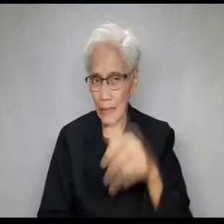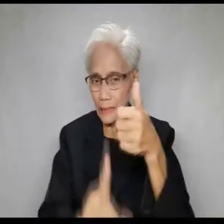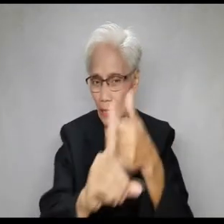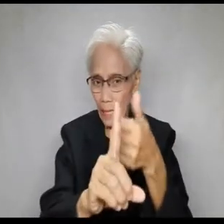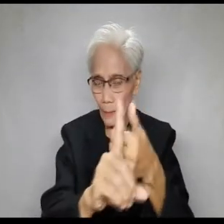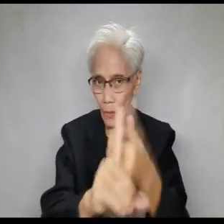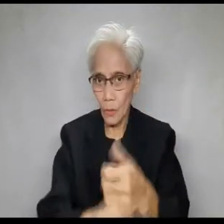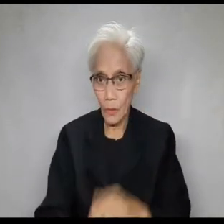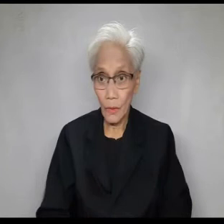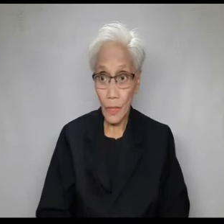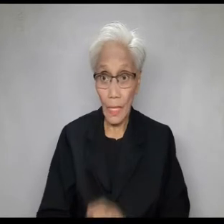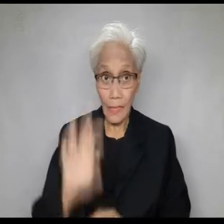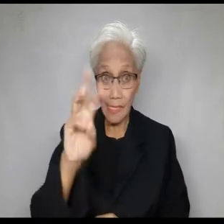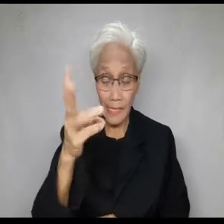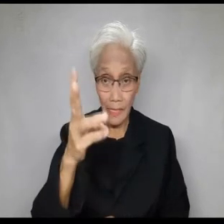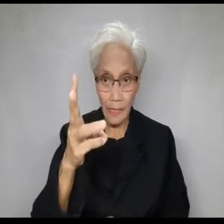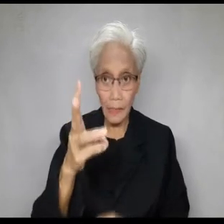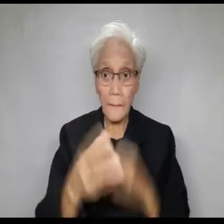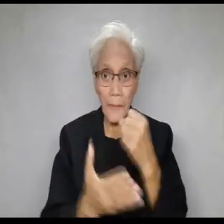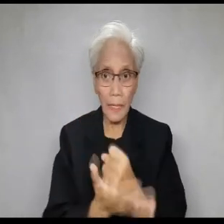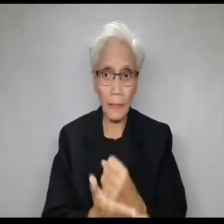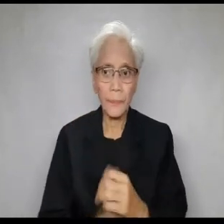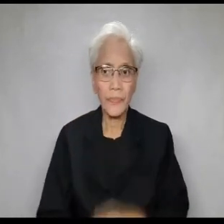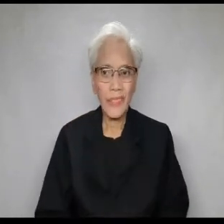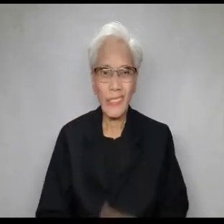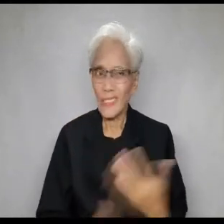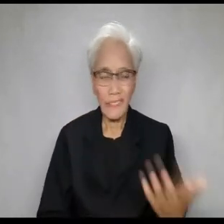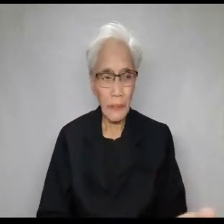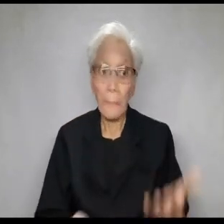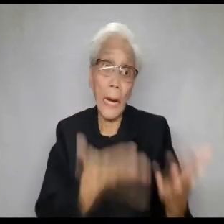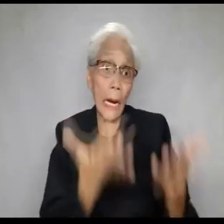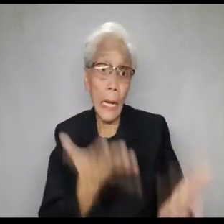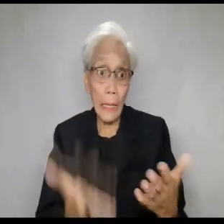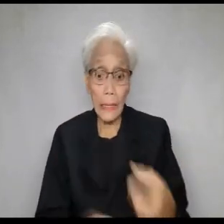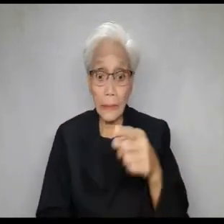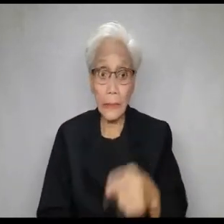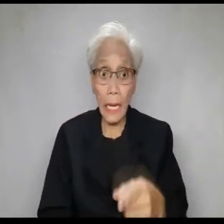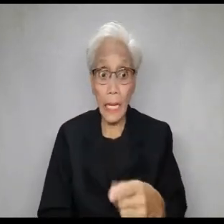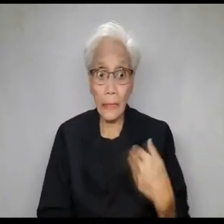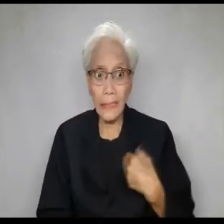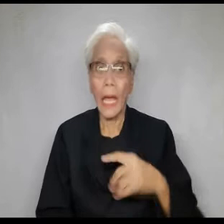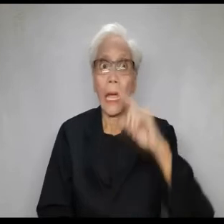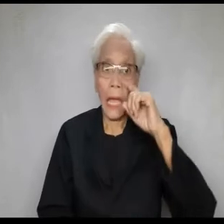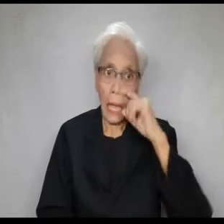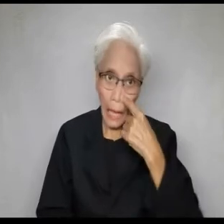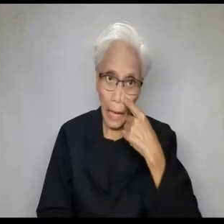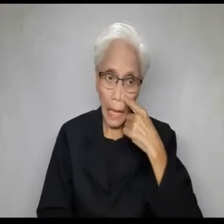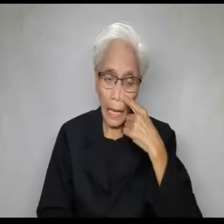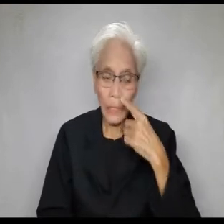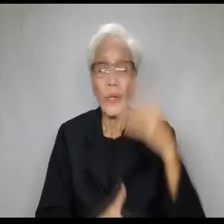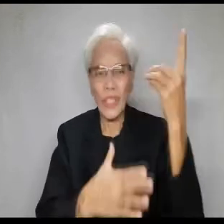mo nakilala ang sarili mo. The sixth mark of a loser is this: he or she has